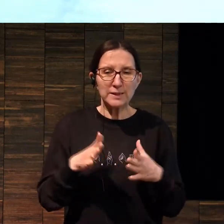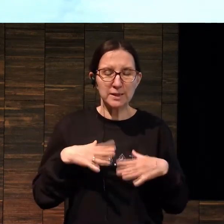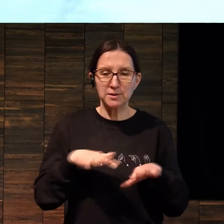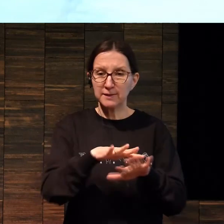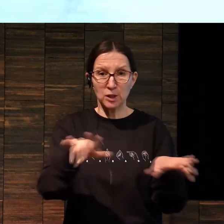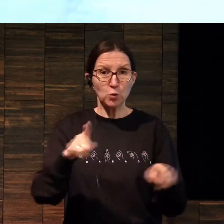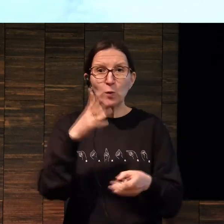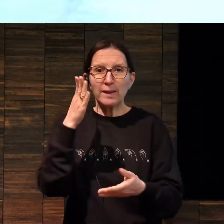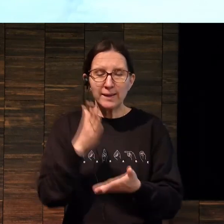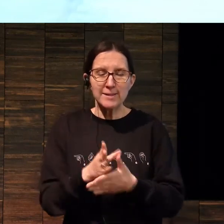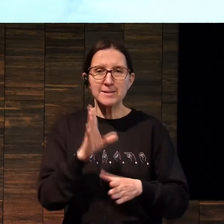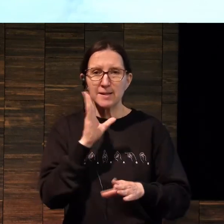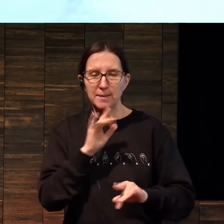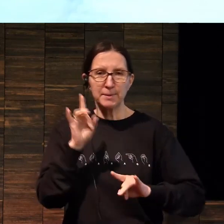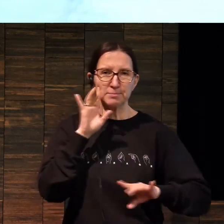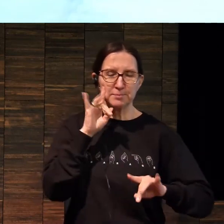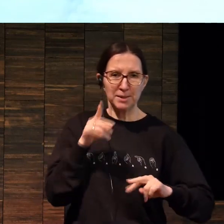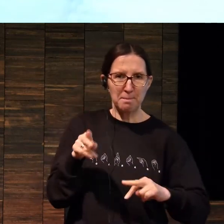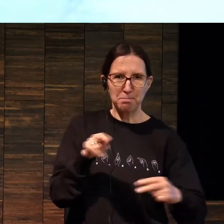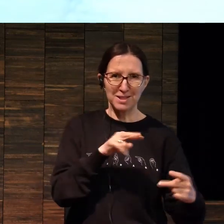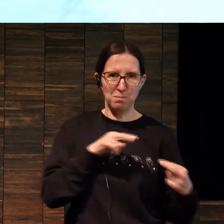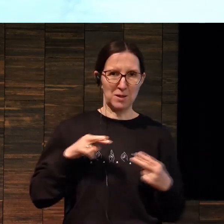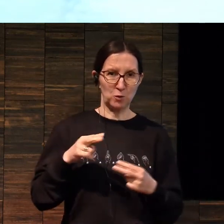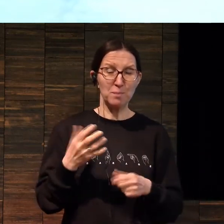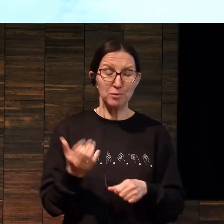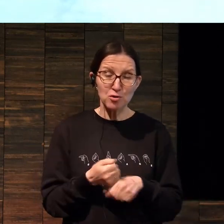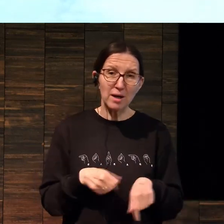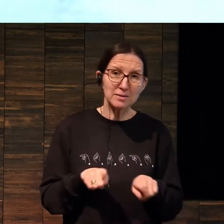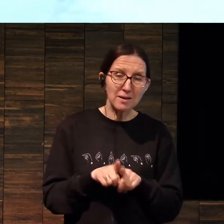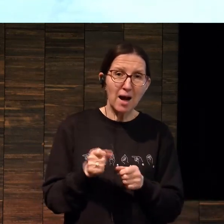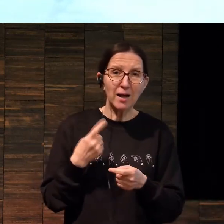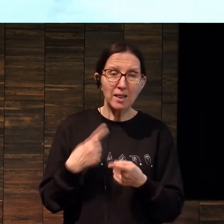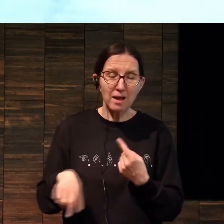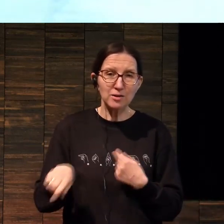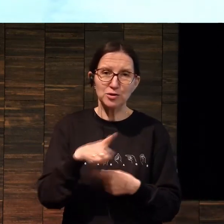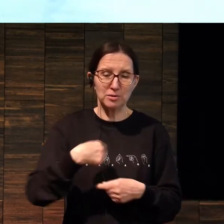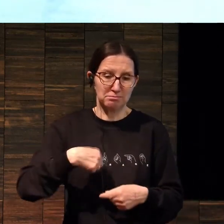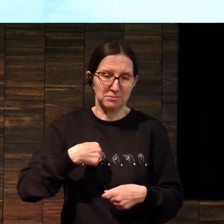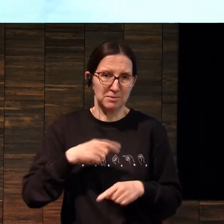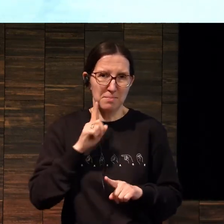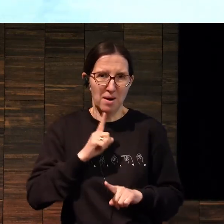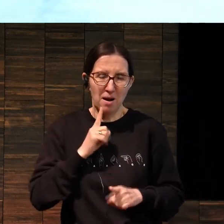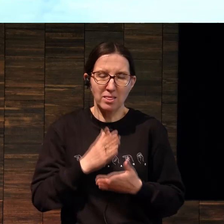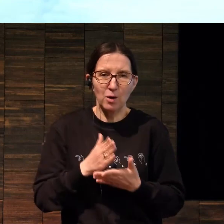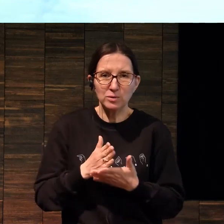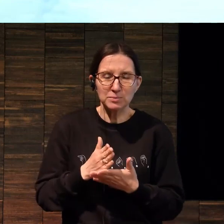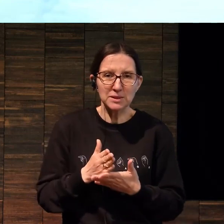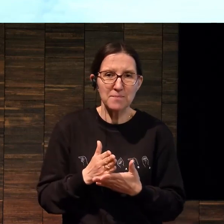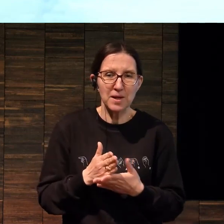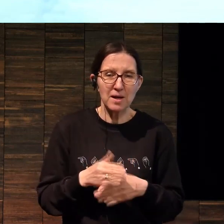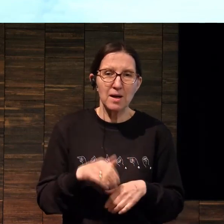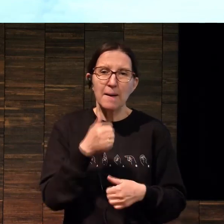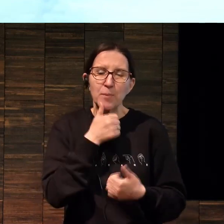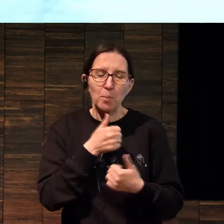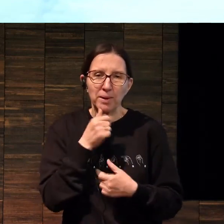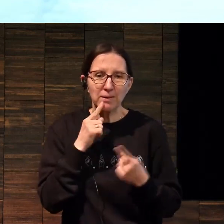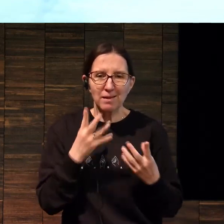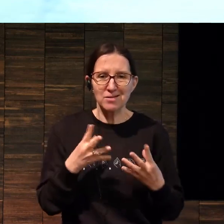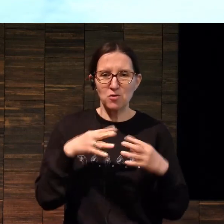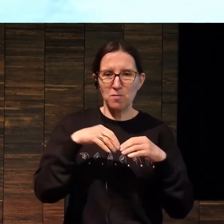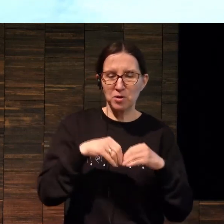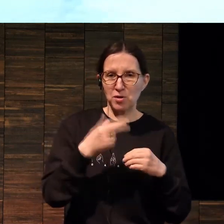find ourselves in the situation when we need to adapt the spaces, both digital and physical. So we are